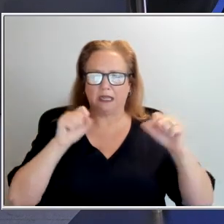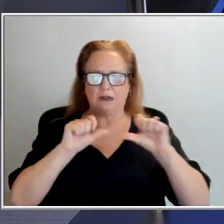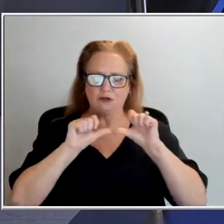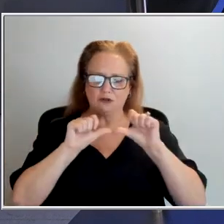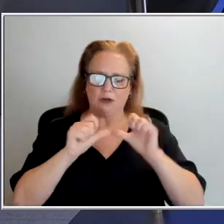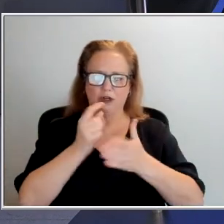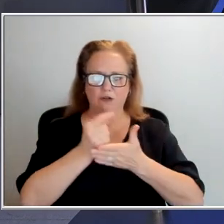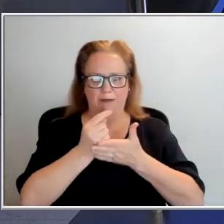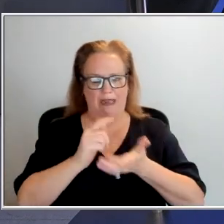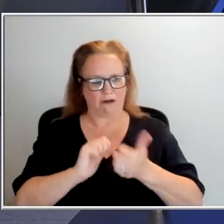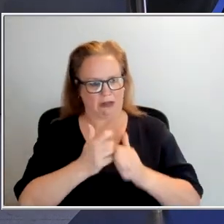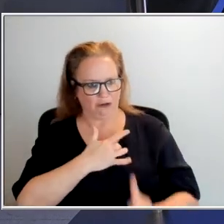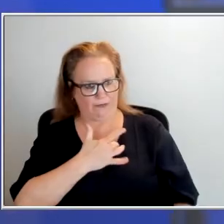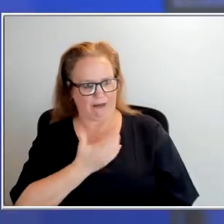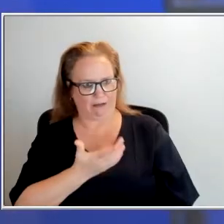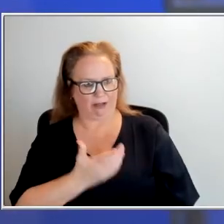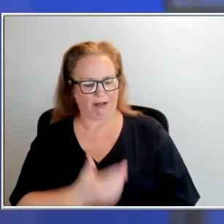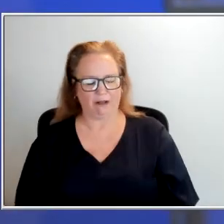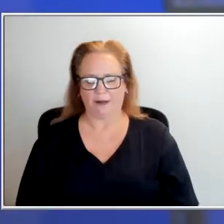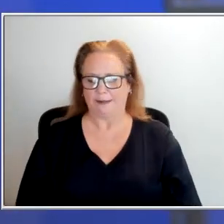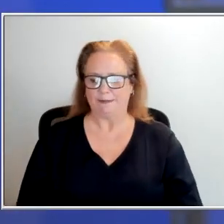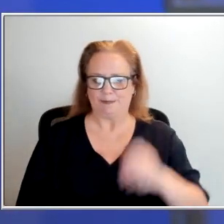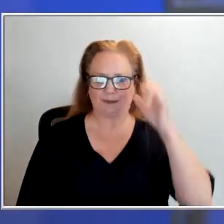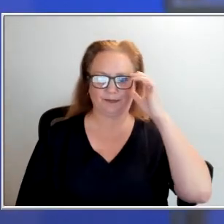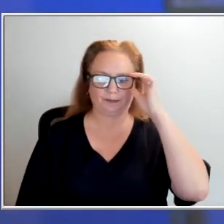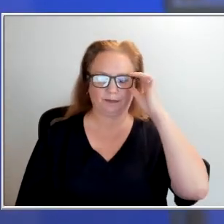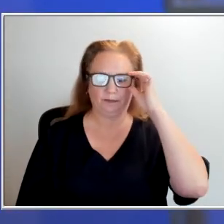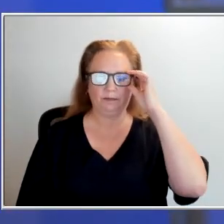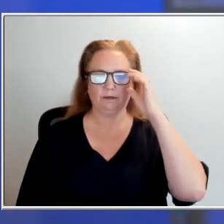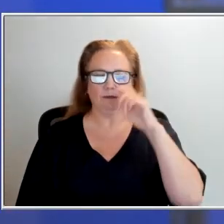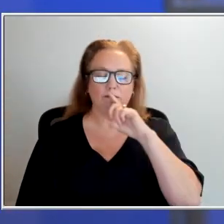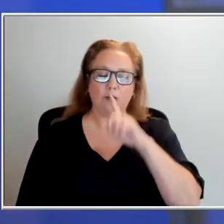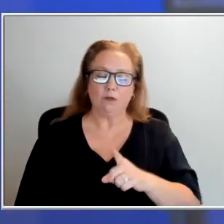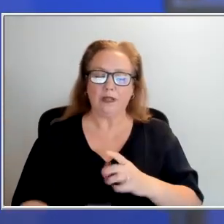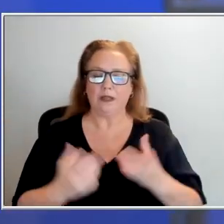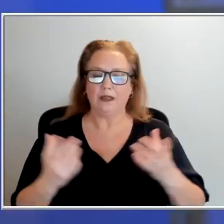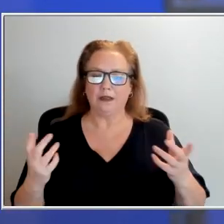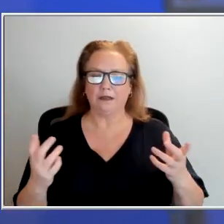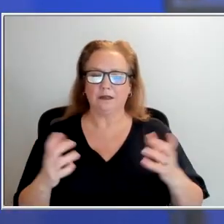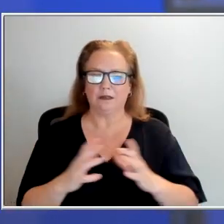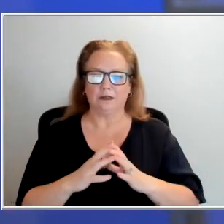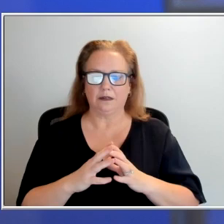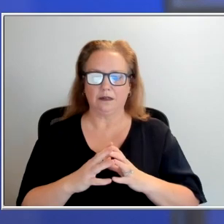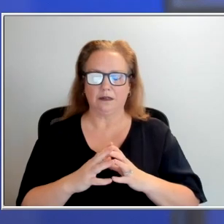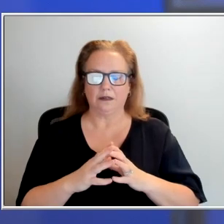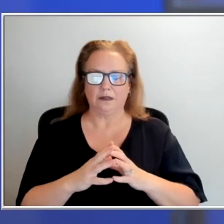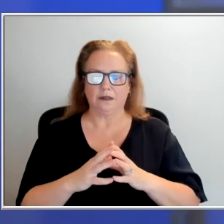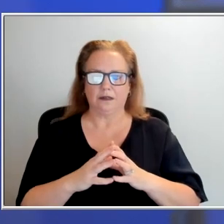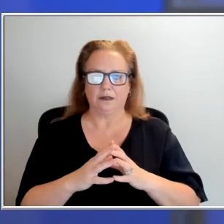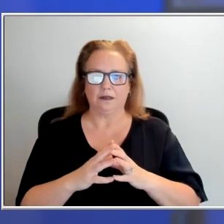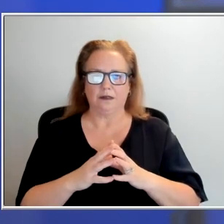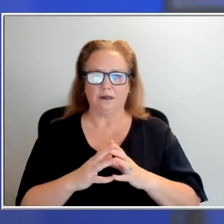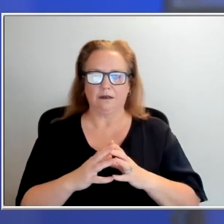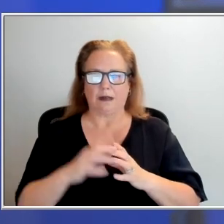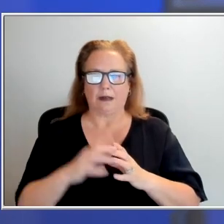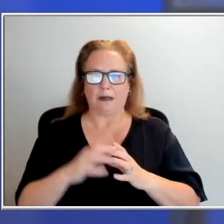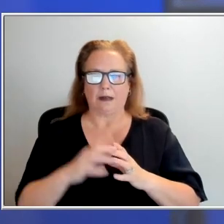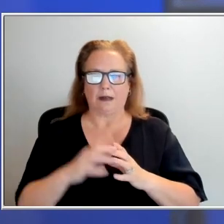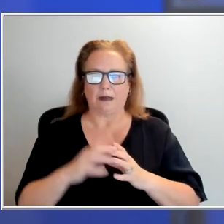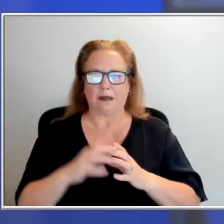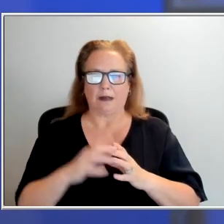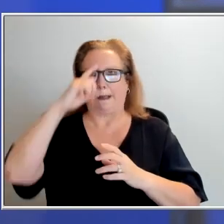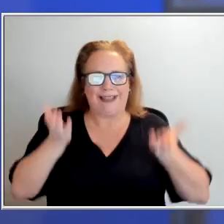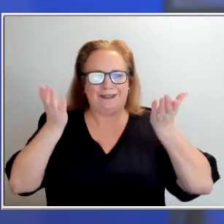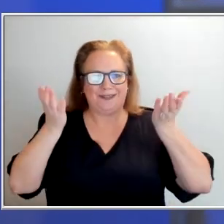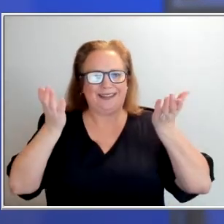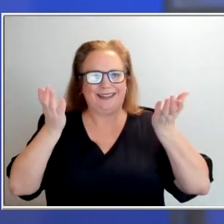you feel? It really made me feel like almost gave you a little mental boost